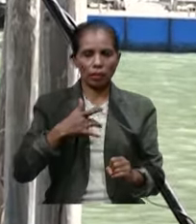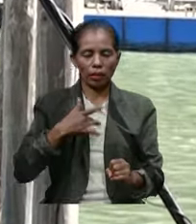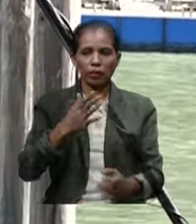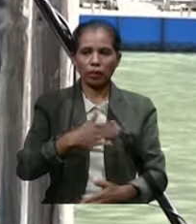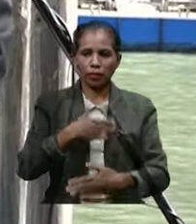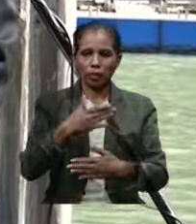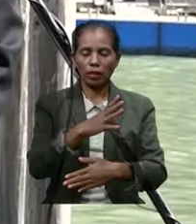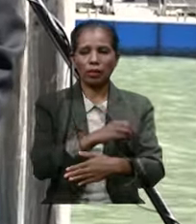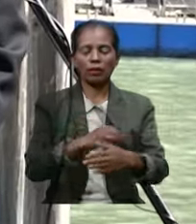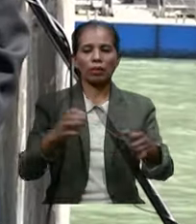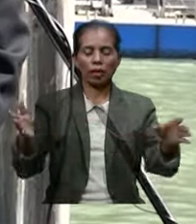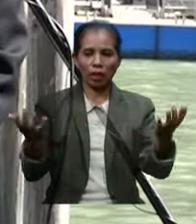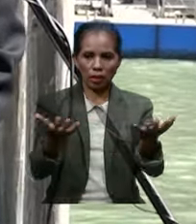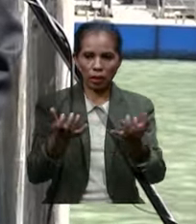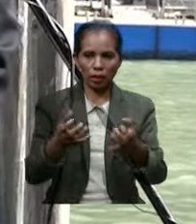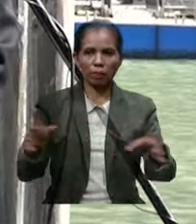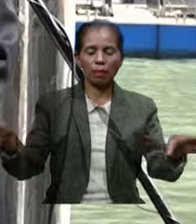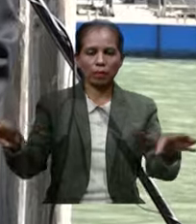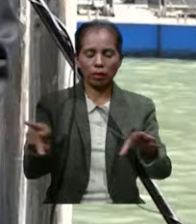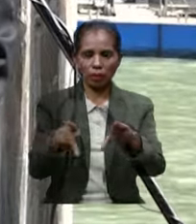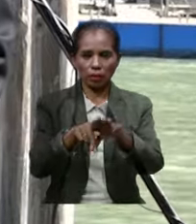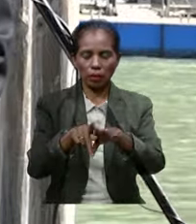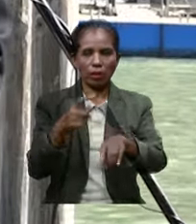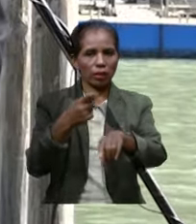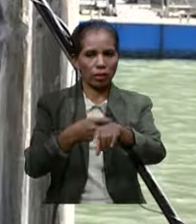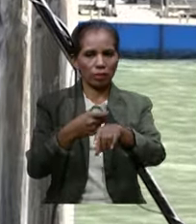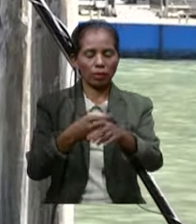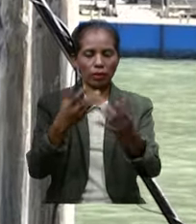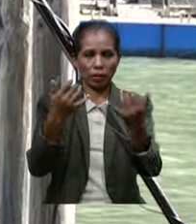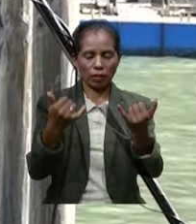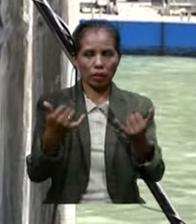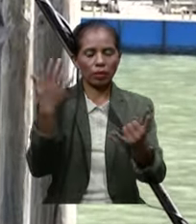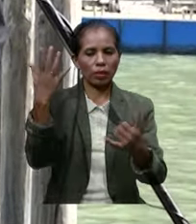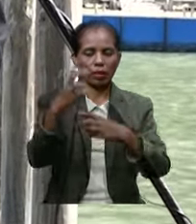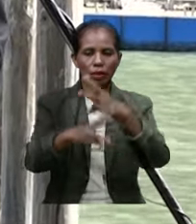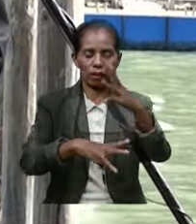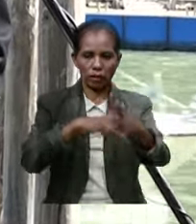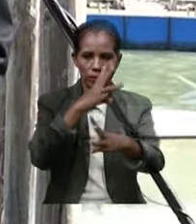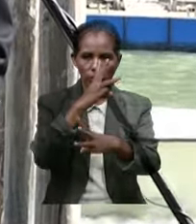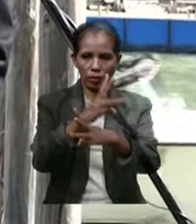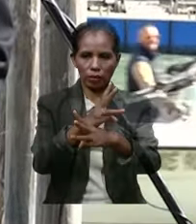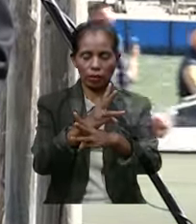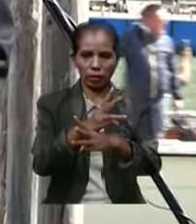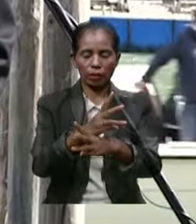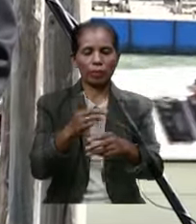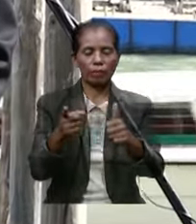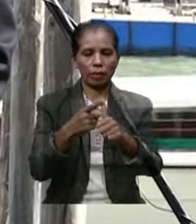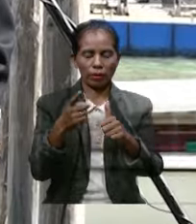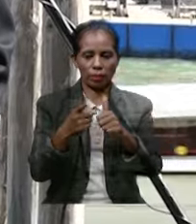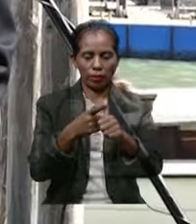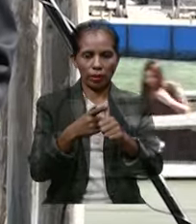to participate for the first time in the world's premier visual arts event.